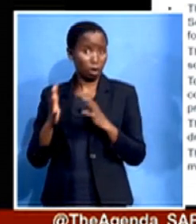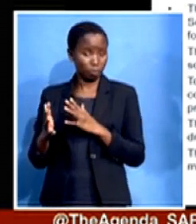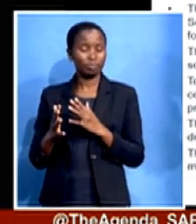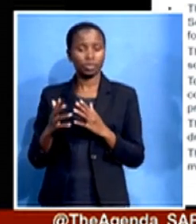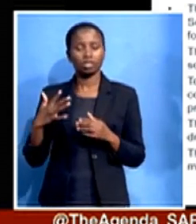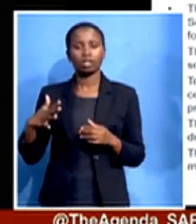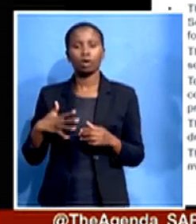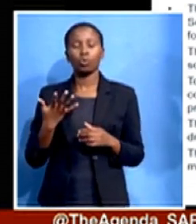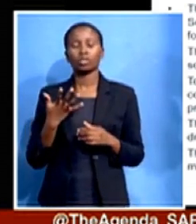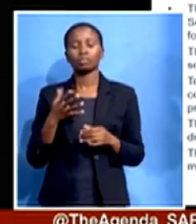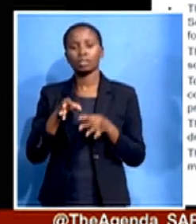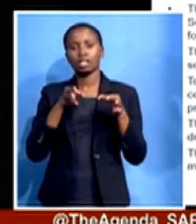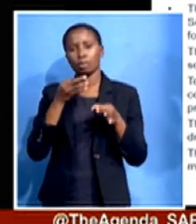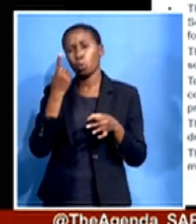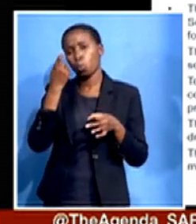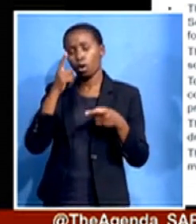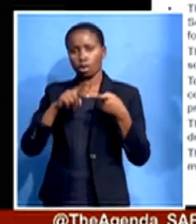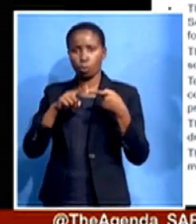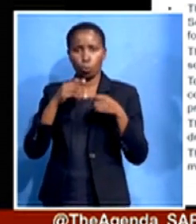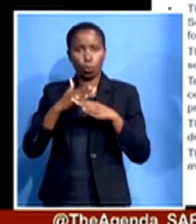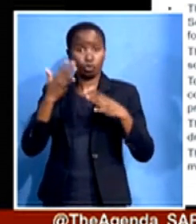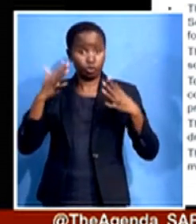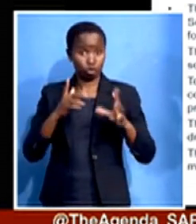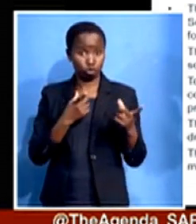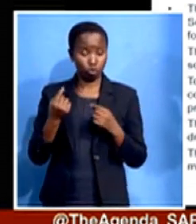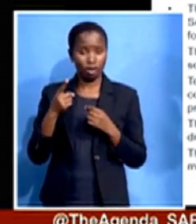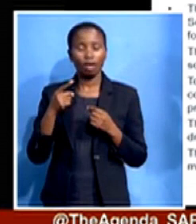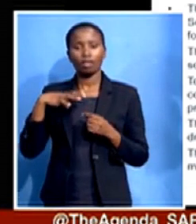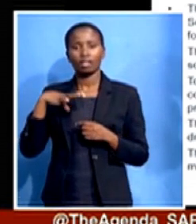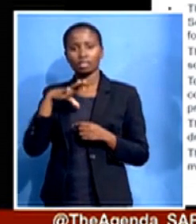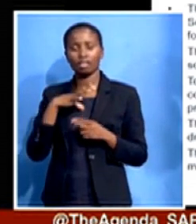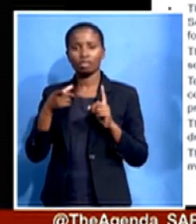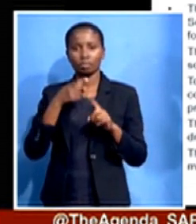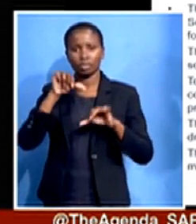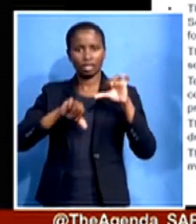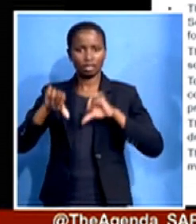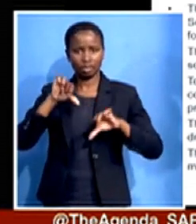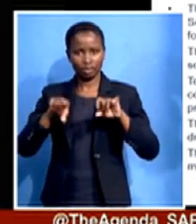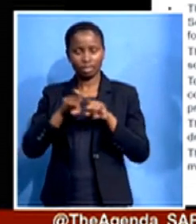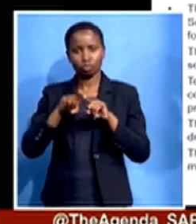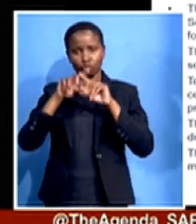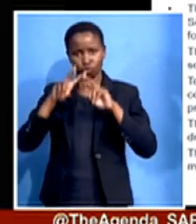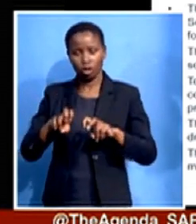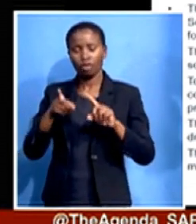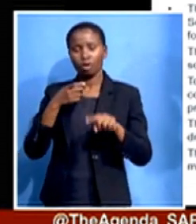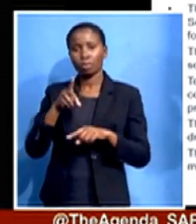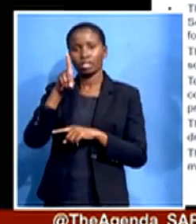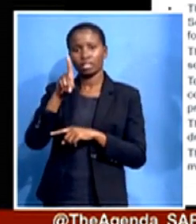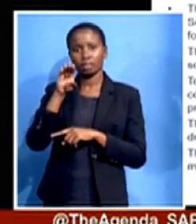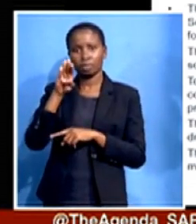many, where the Council for Scientific and Industrial Research and DBSA has been working with this company,